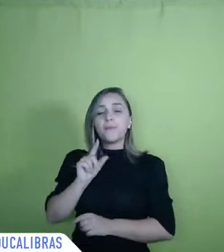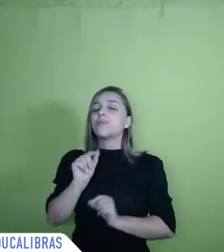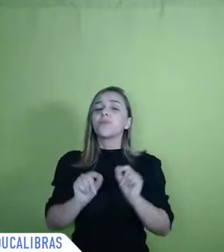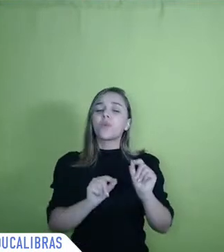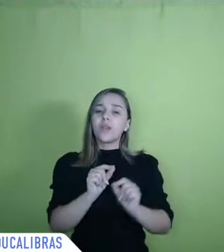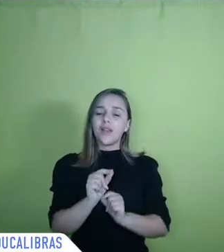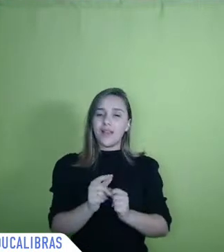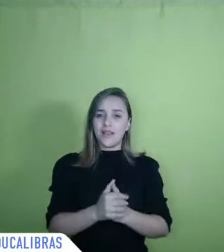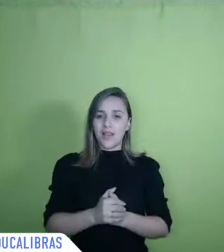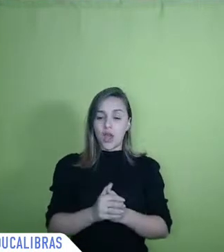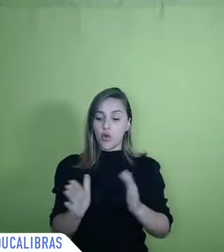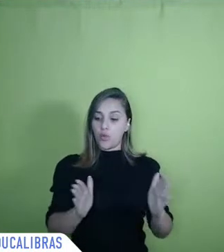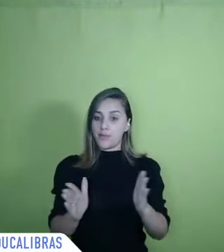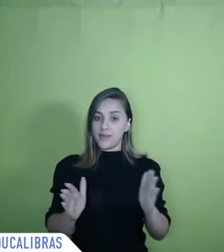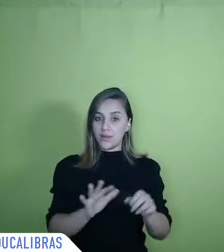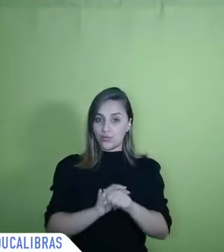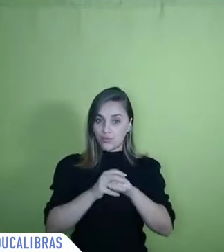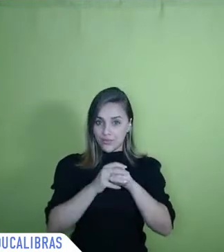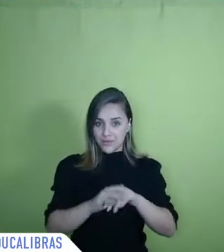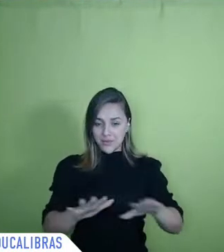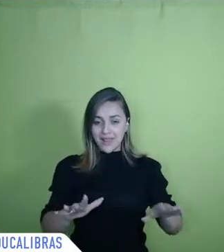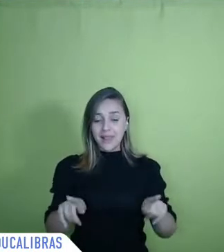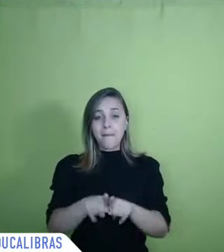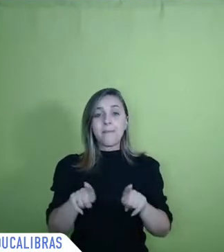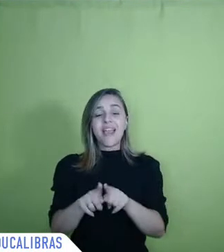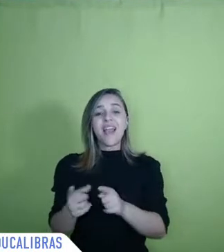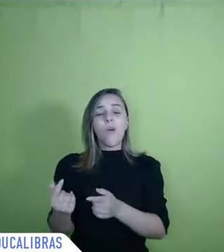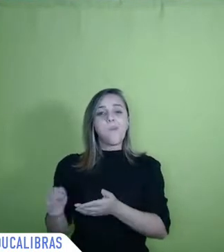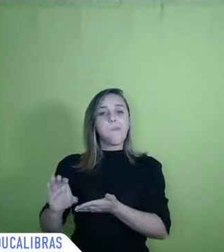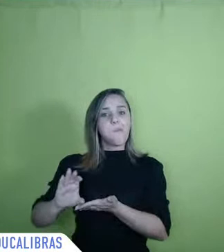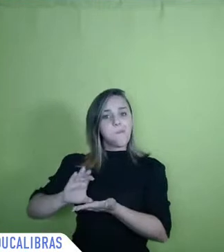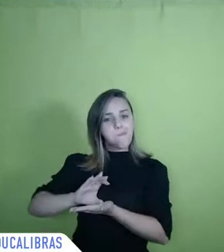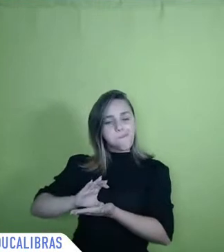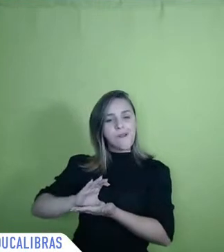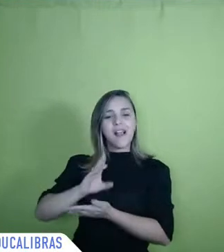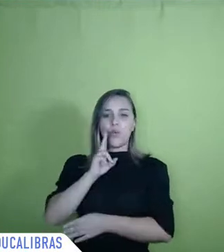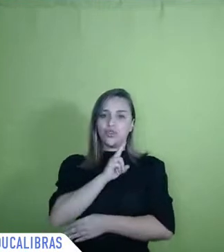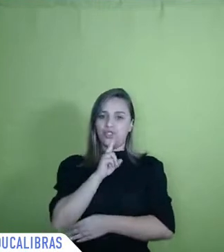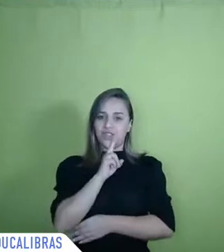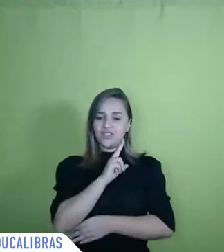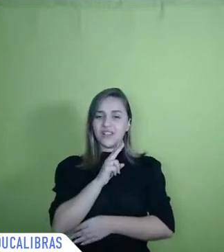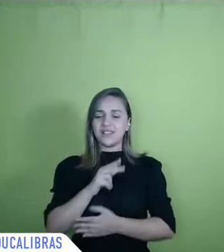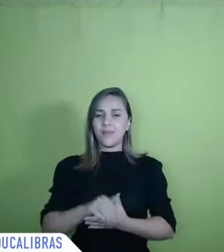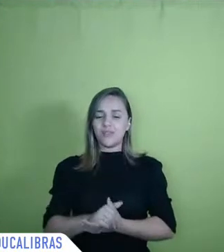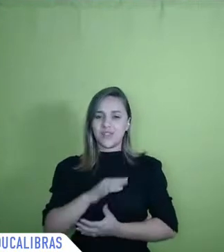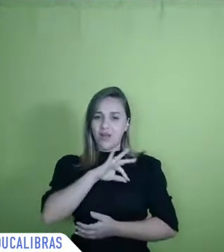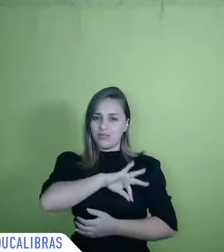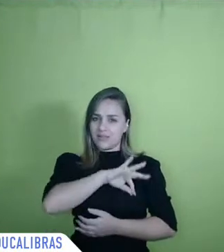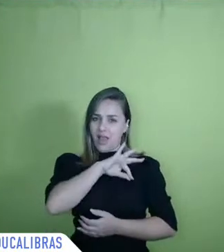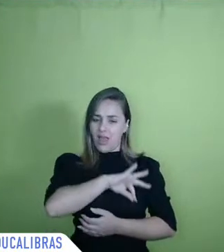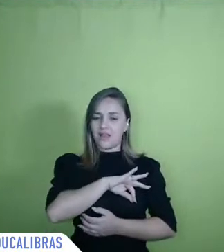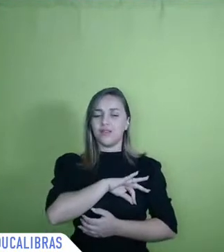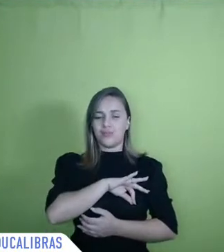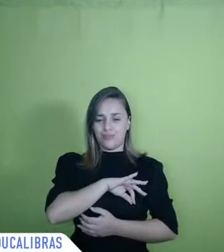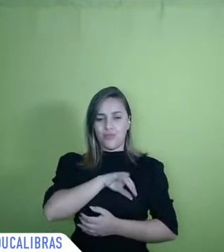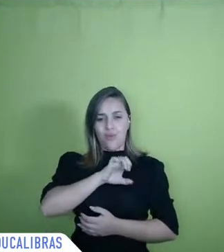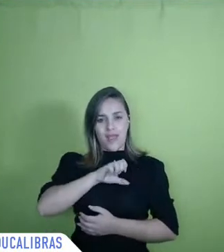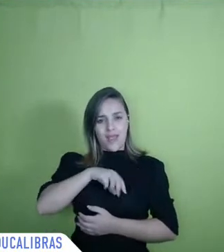first participation, in face of the pandemic and the emergency allowance and